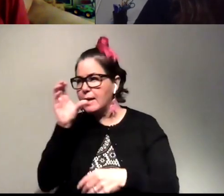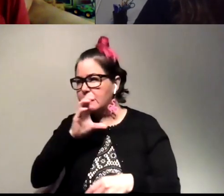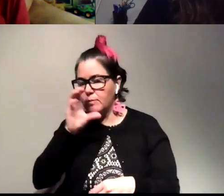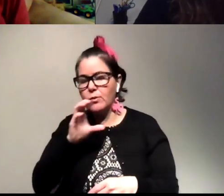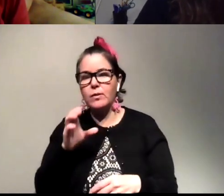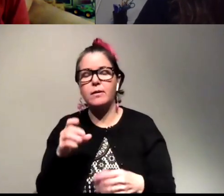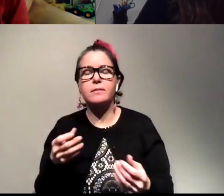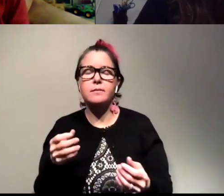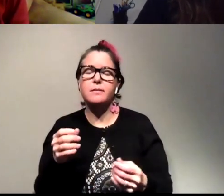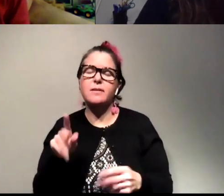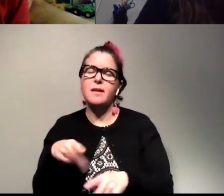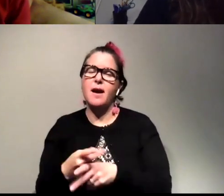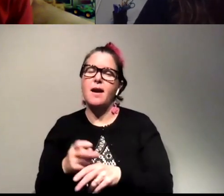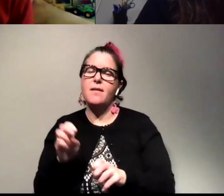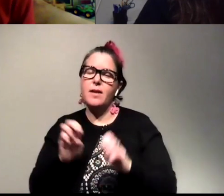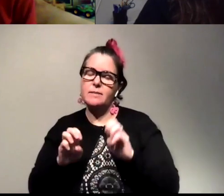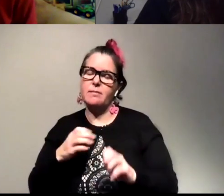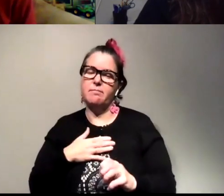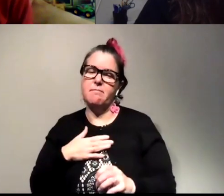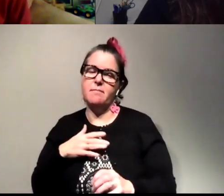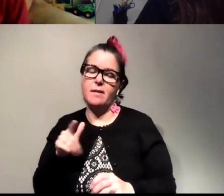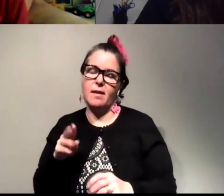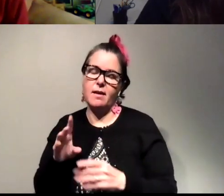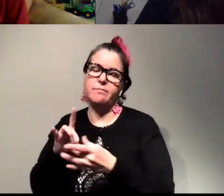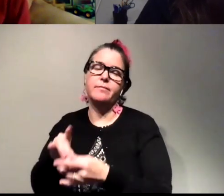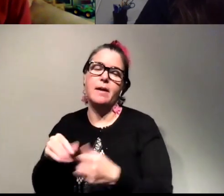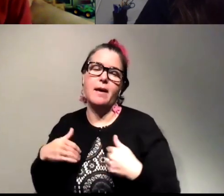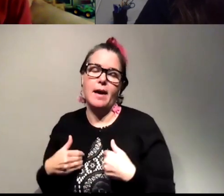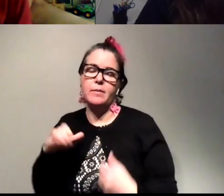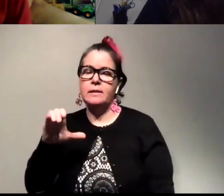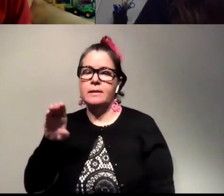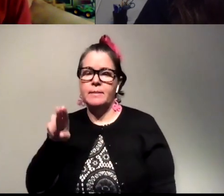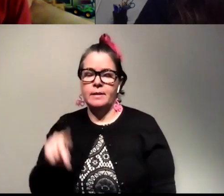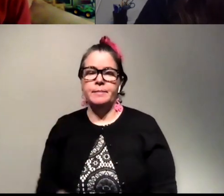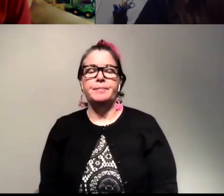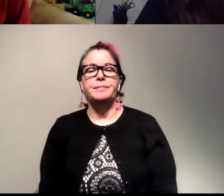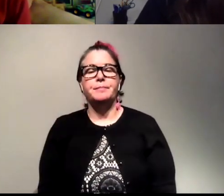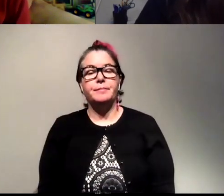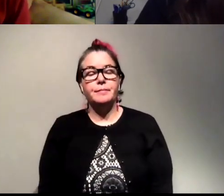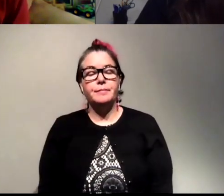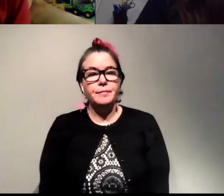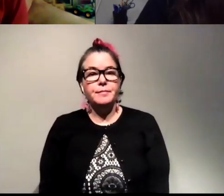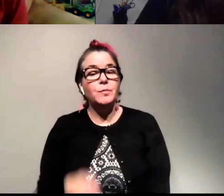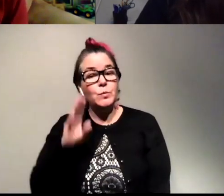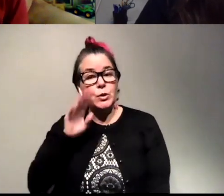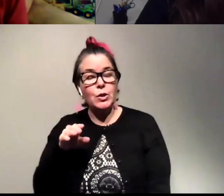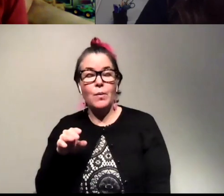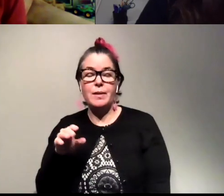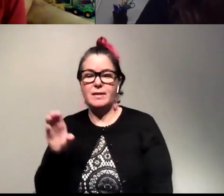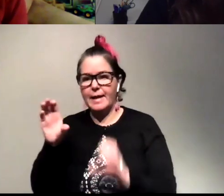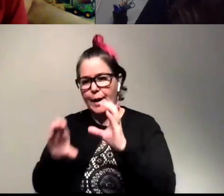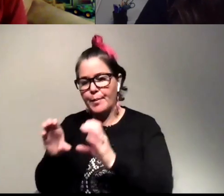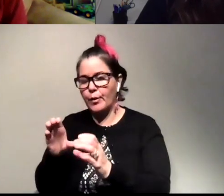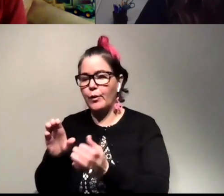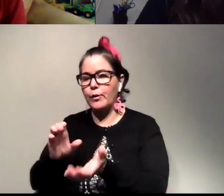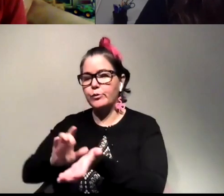of experiments that we do in the animals. And we know that this drug or chemical in